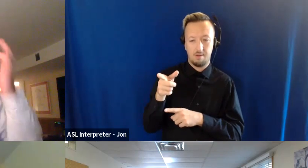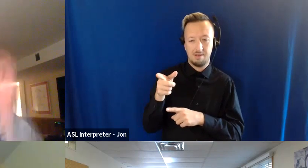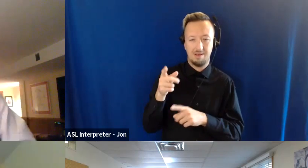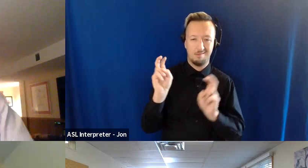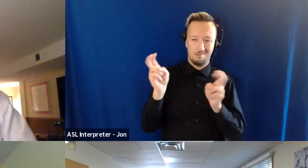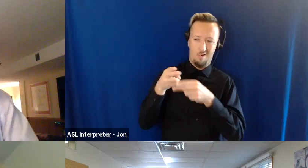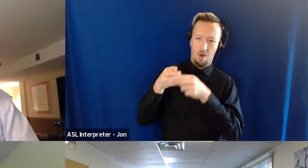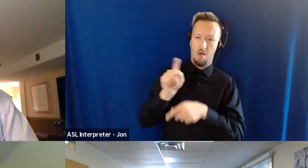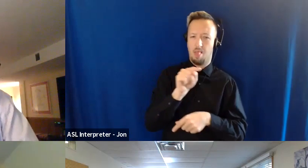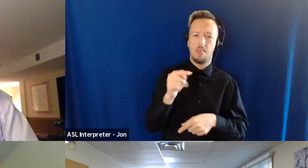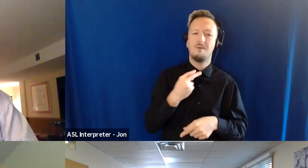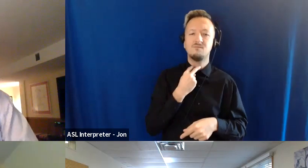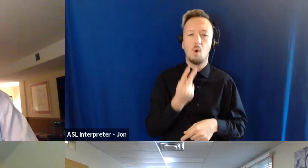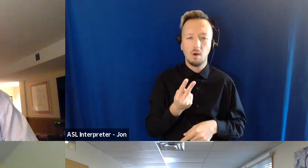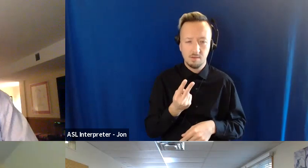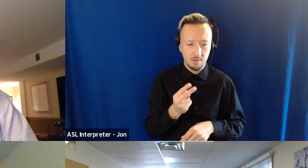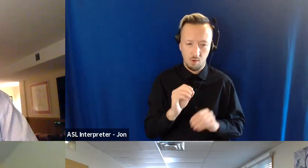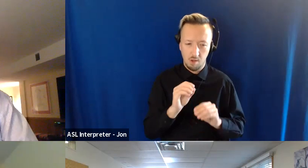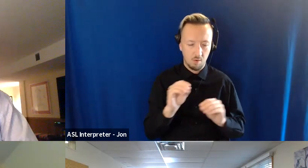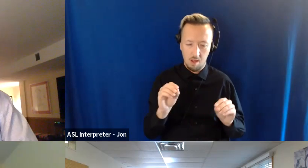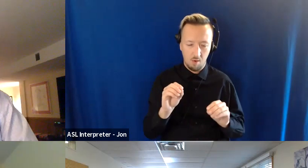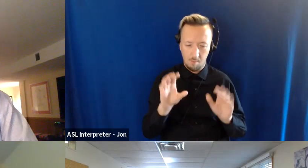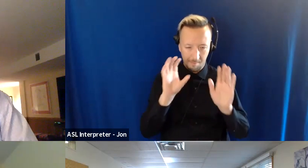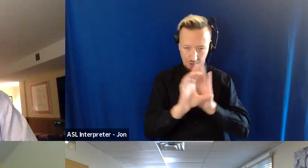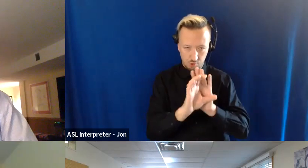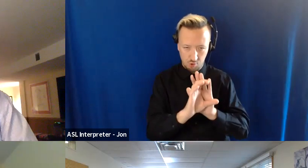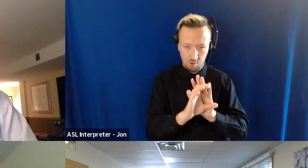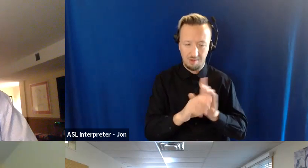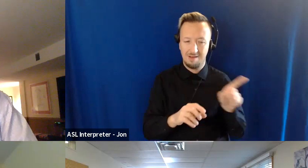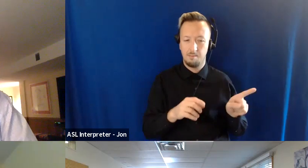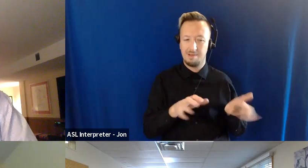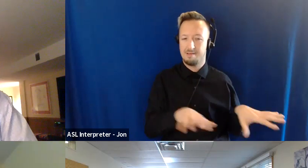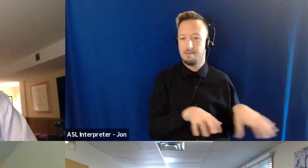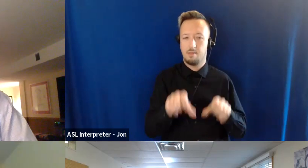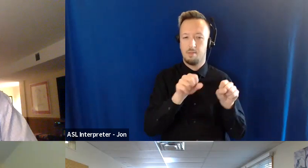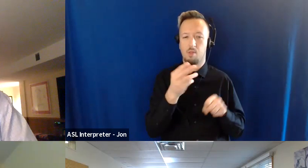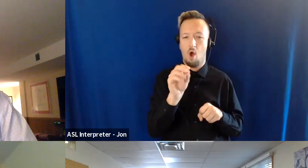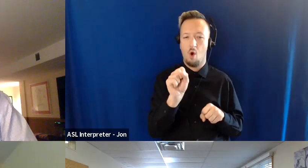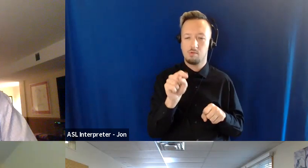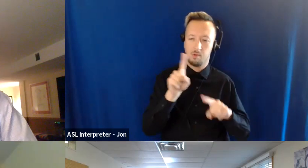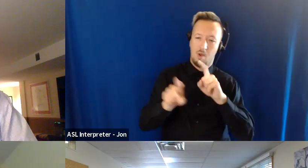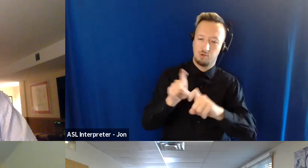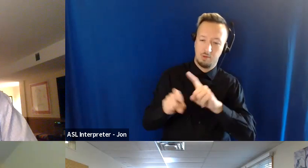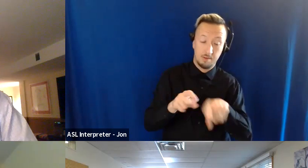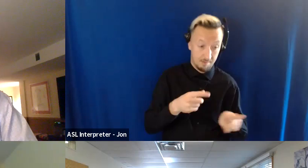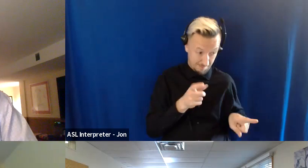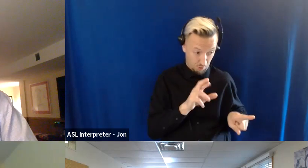voice. He's not on screen. He's just going to be our host and asking us questions.